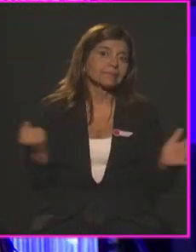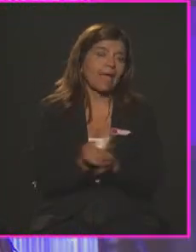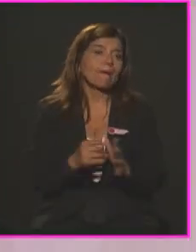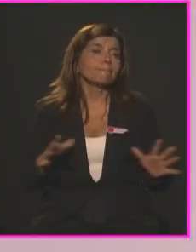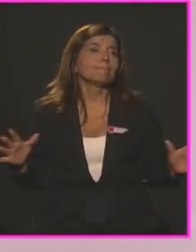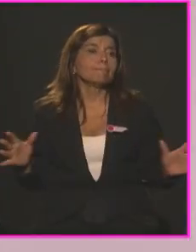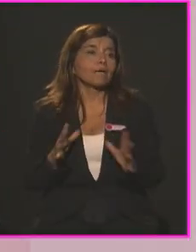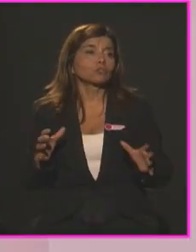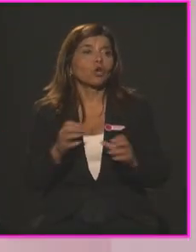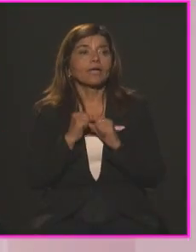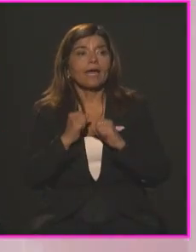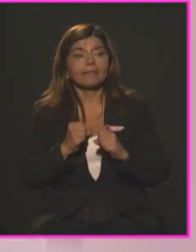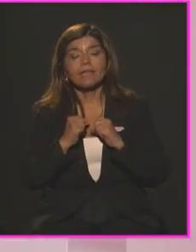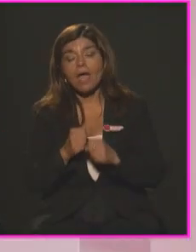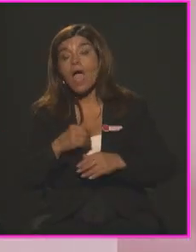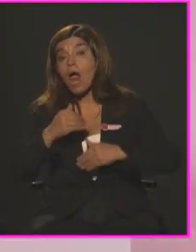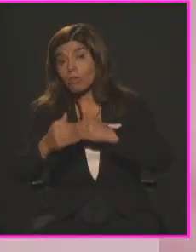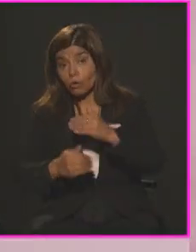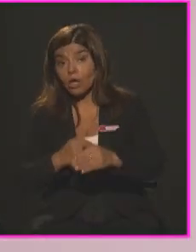are not moving the needle.